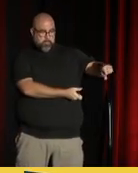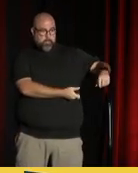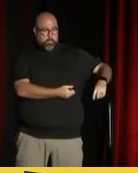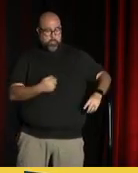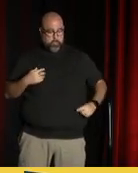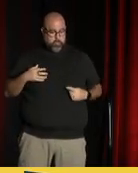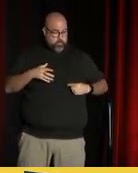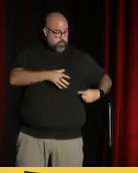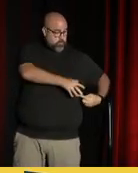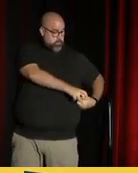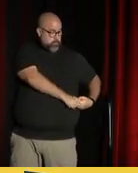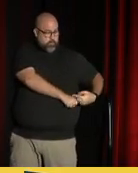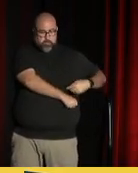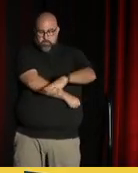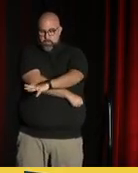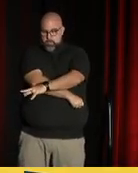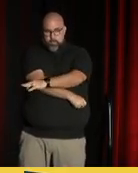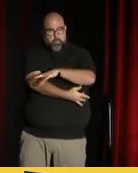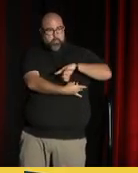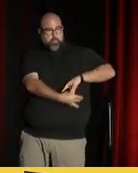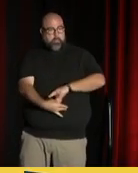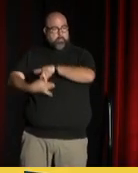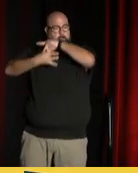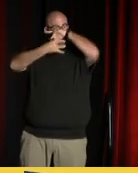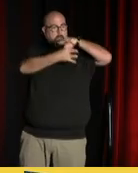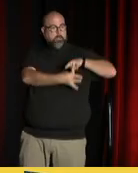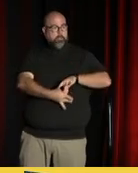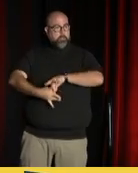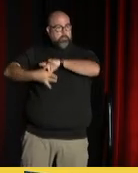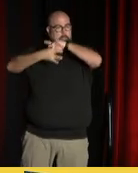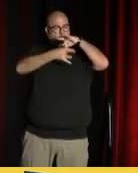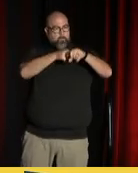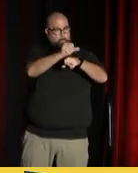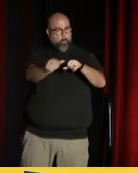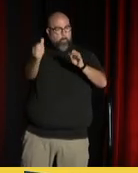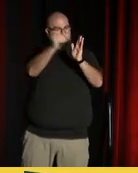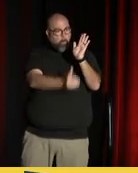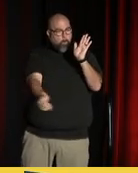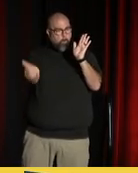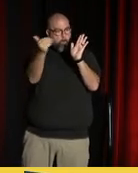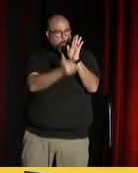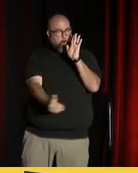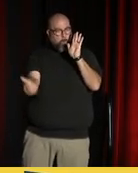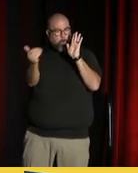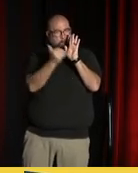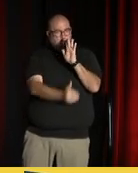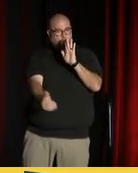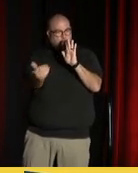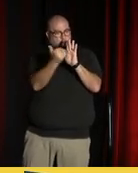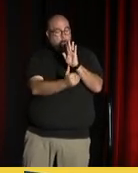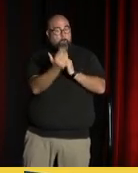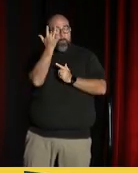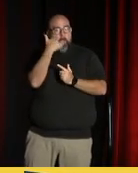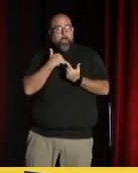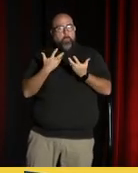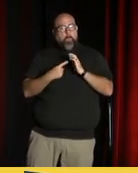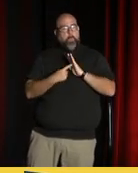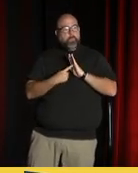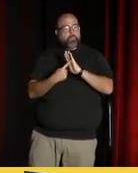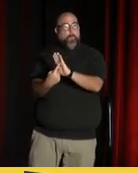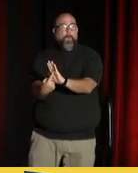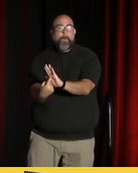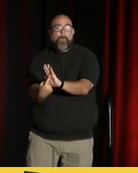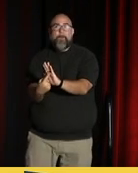midline, bilateral coordination. And they were working on it over and over and over again because they wanted to show it to